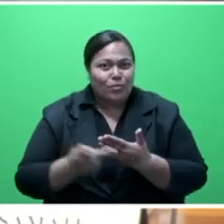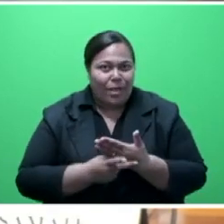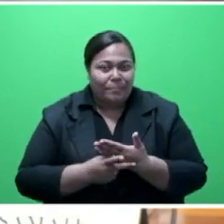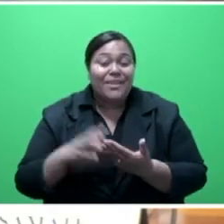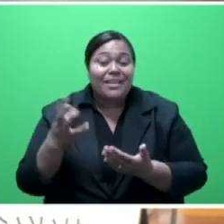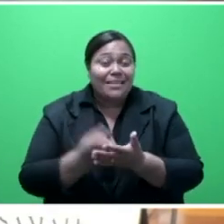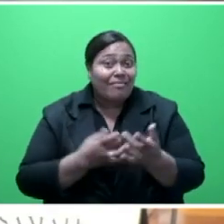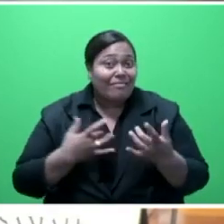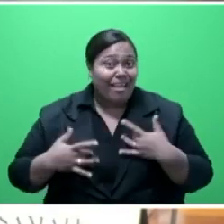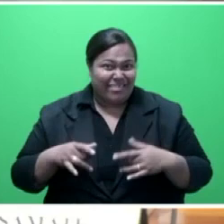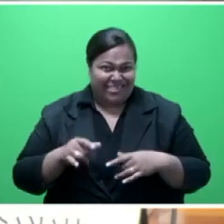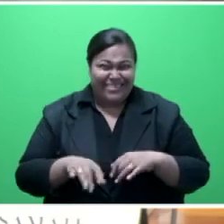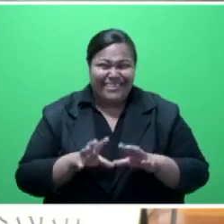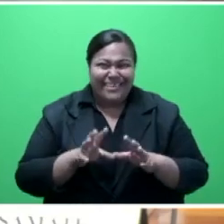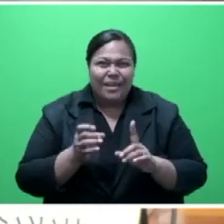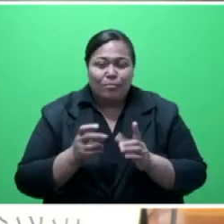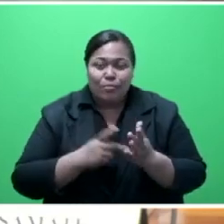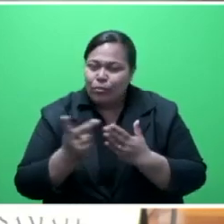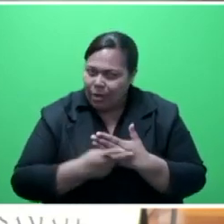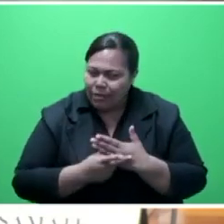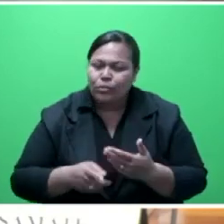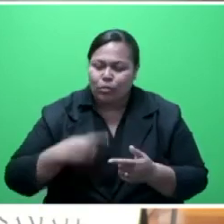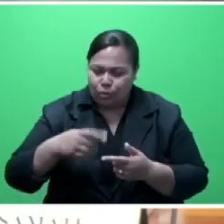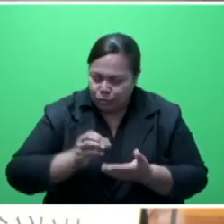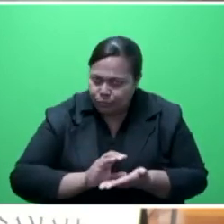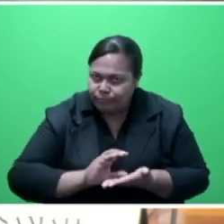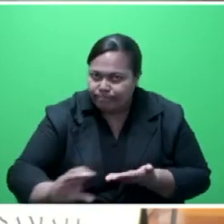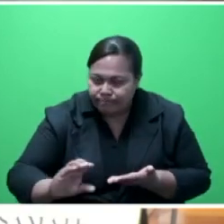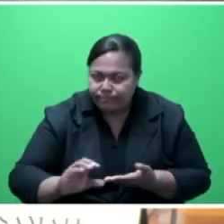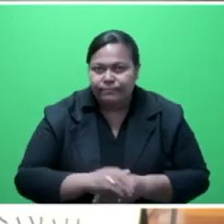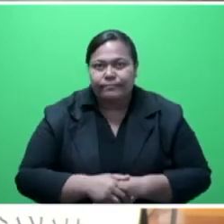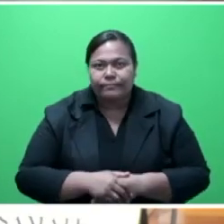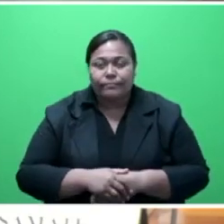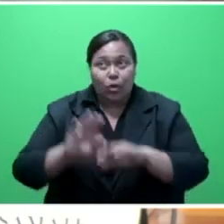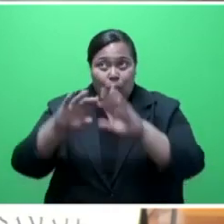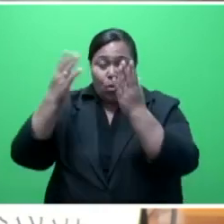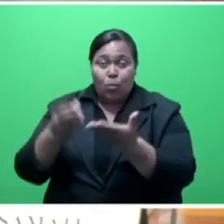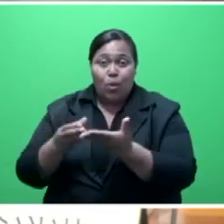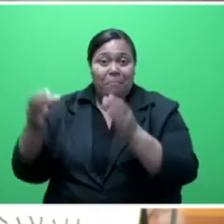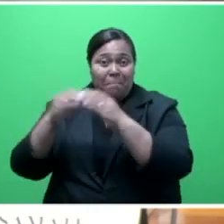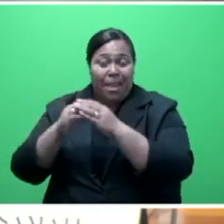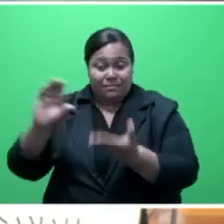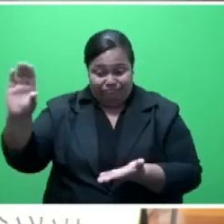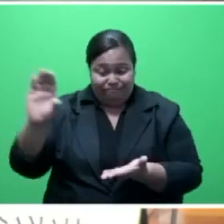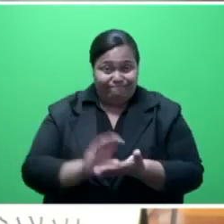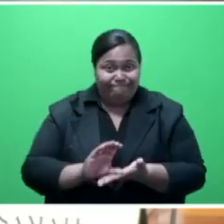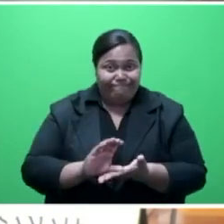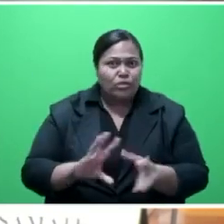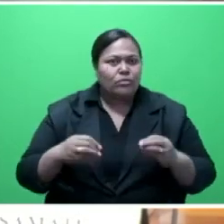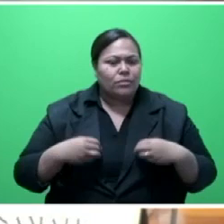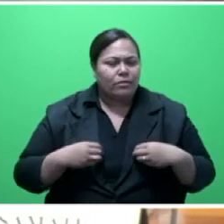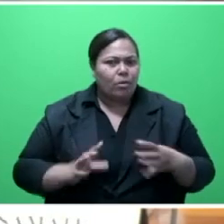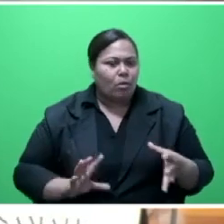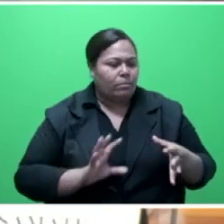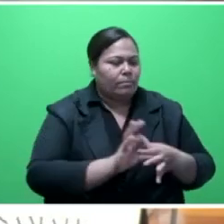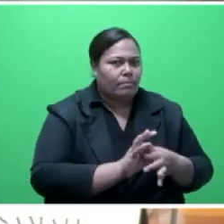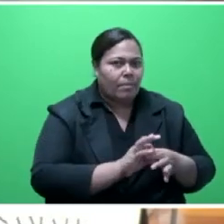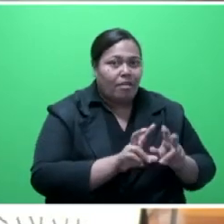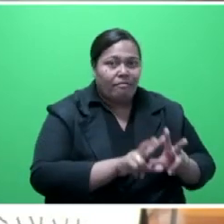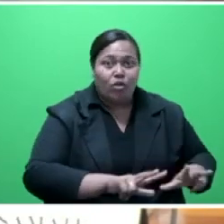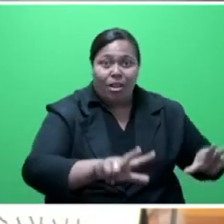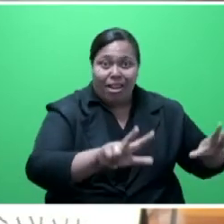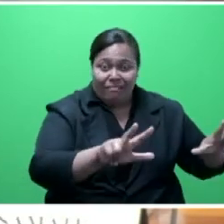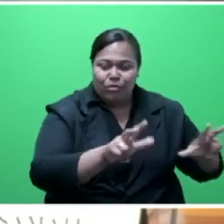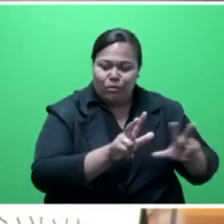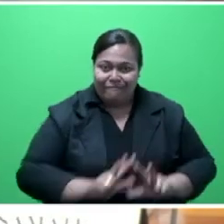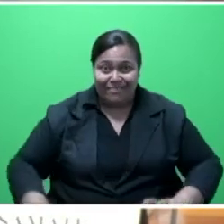importance will continue to be funded. The remainder of the World Bank funding we received to connect Vanua Levu to Viti Levu will be used